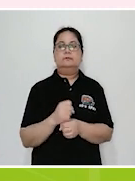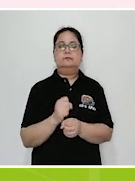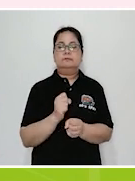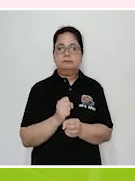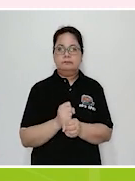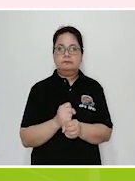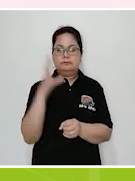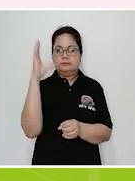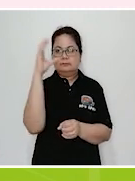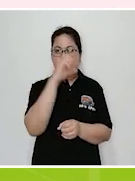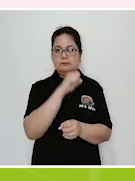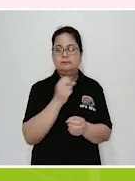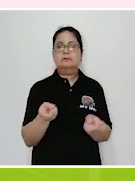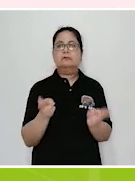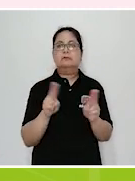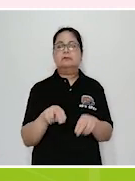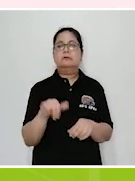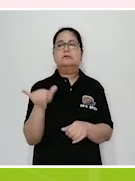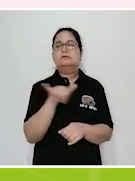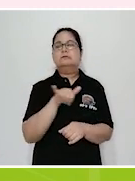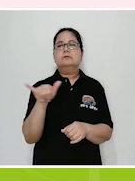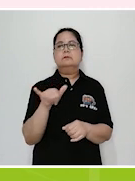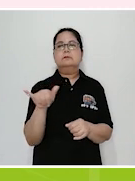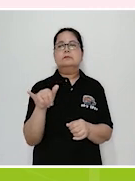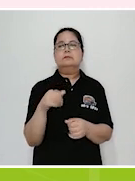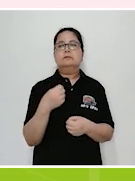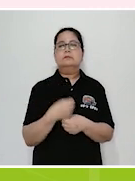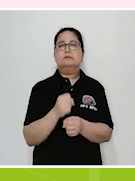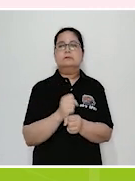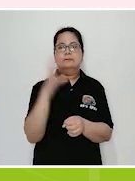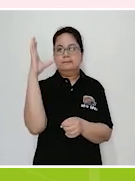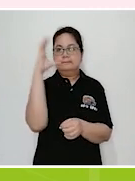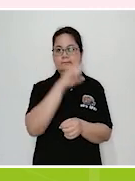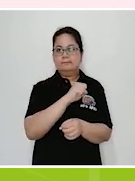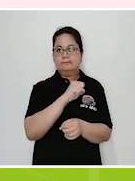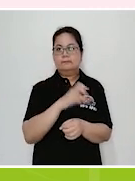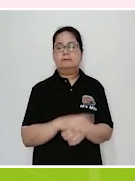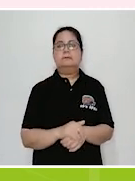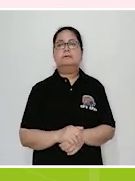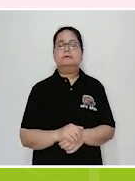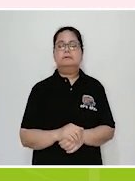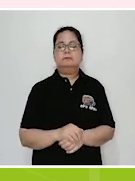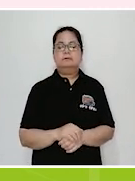is making a prediction like making a guess?